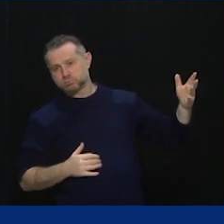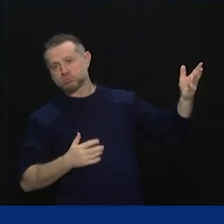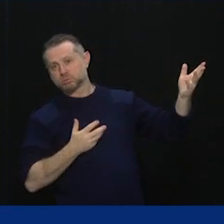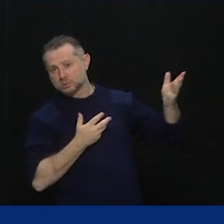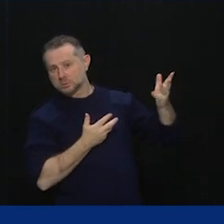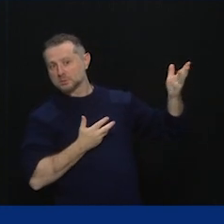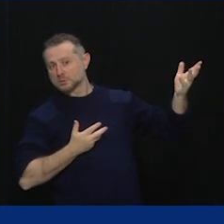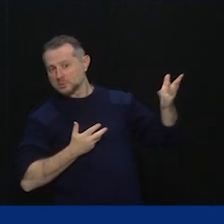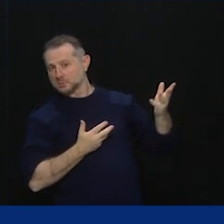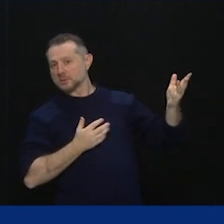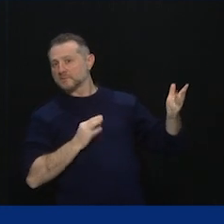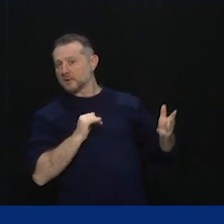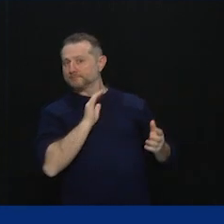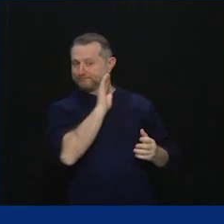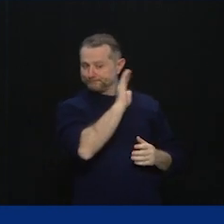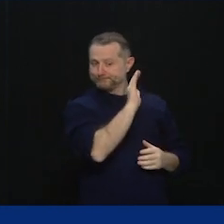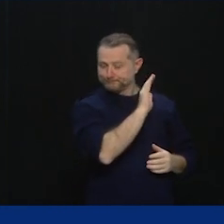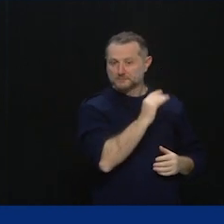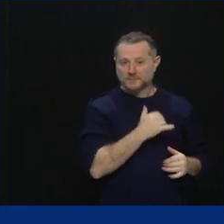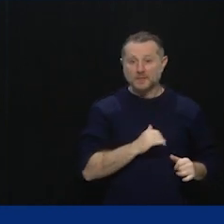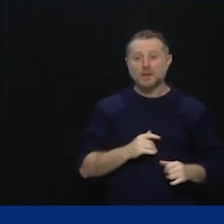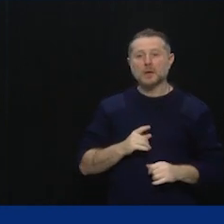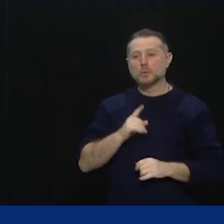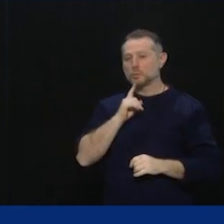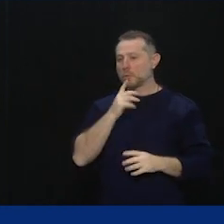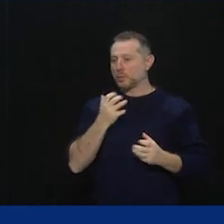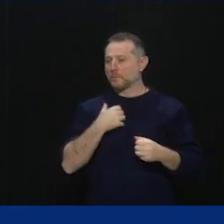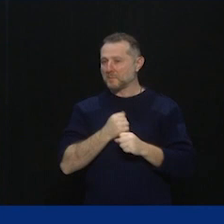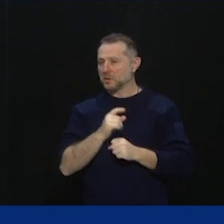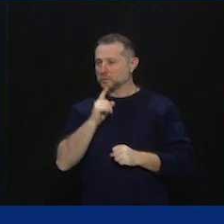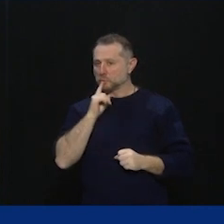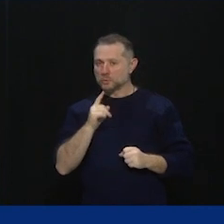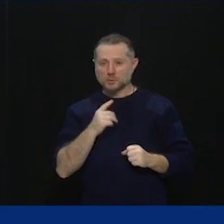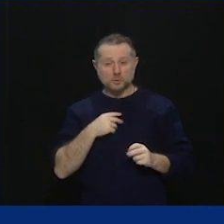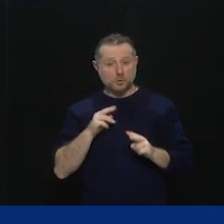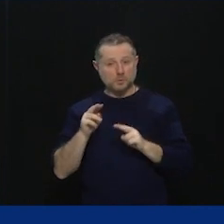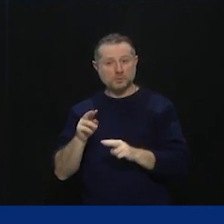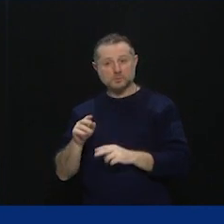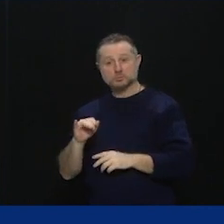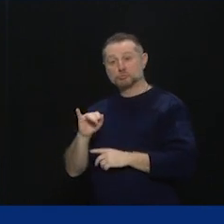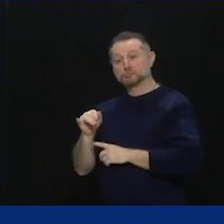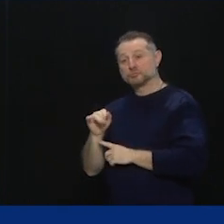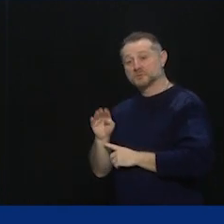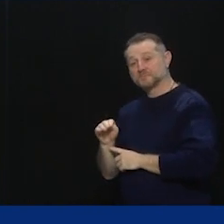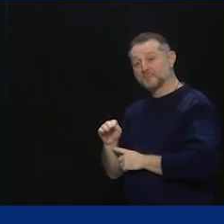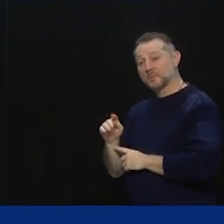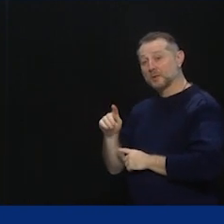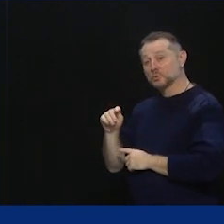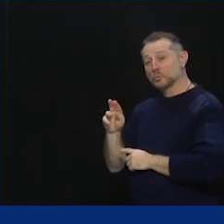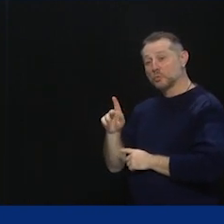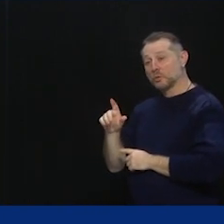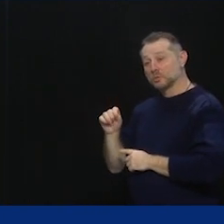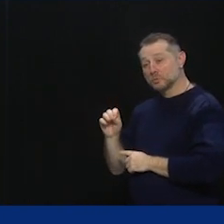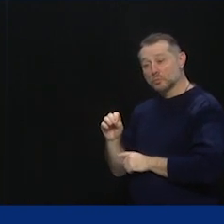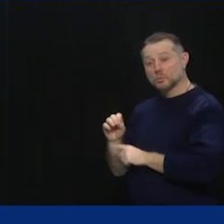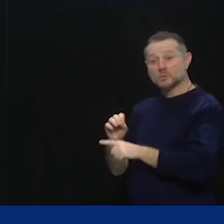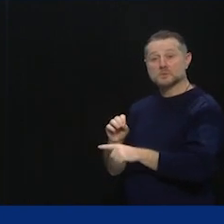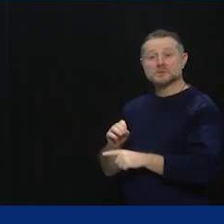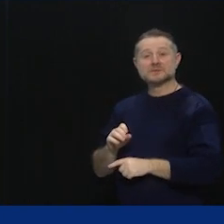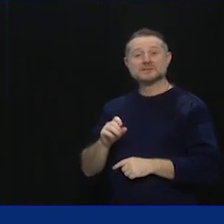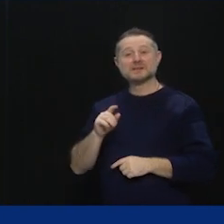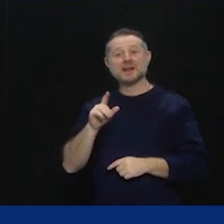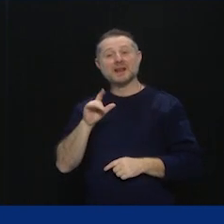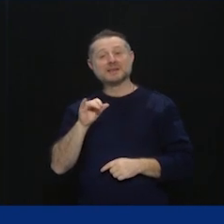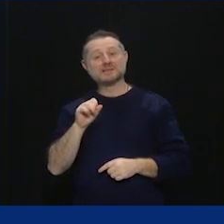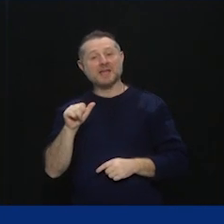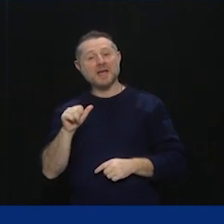But I want to make sure I mention, I saw Jim Tullo here. I think Lisa Mulligan, Fred Braun from Brookhaven IDA have been